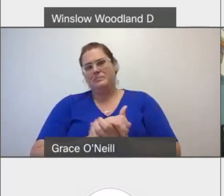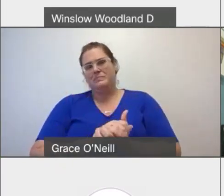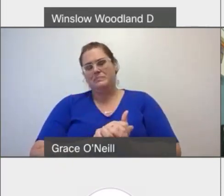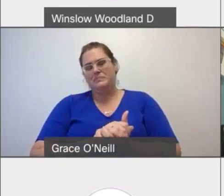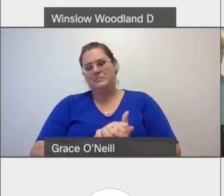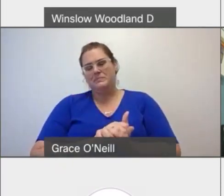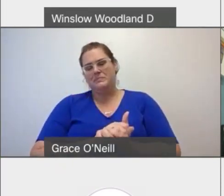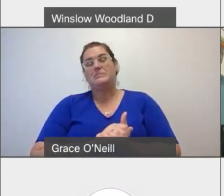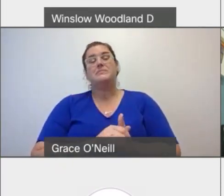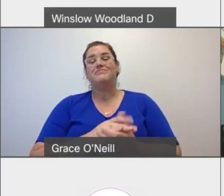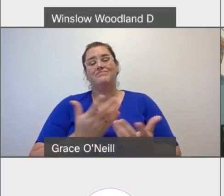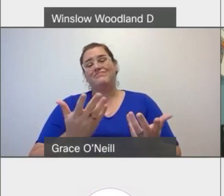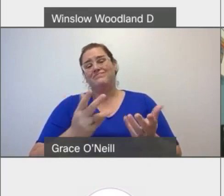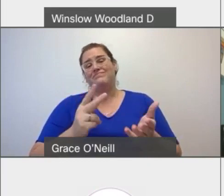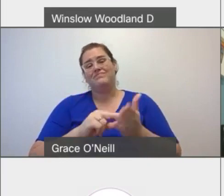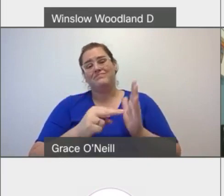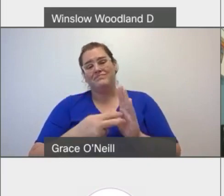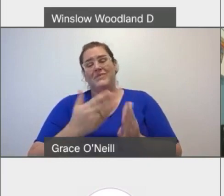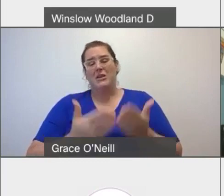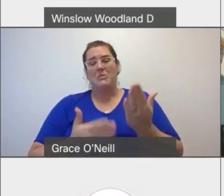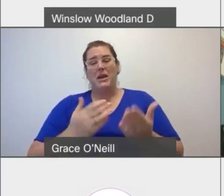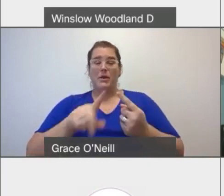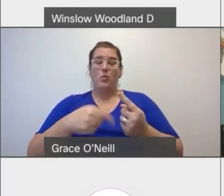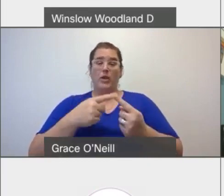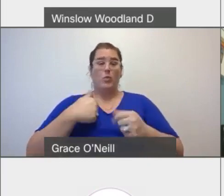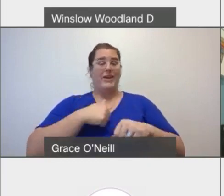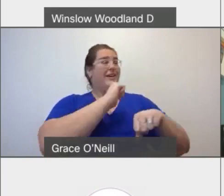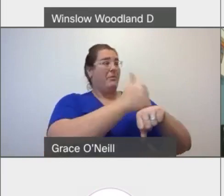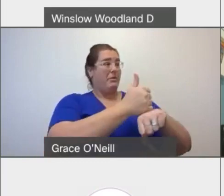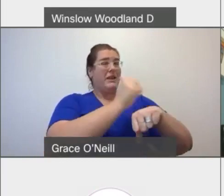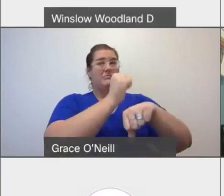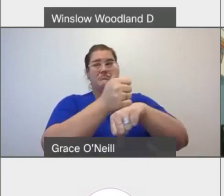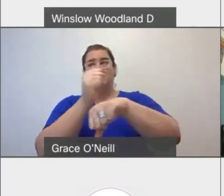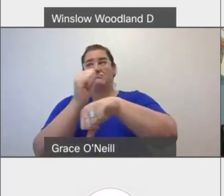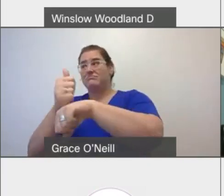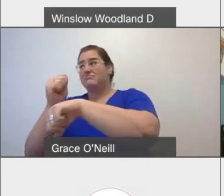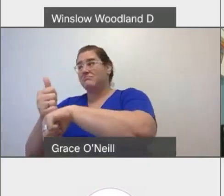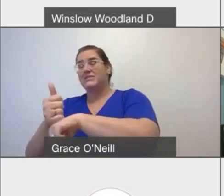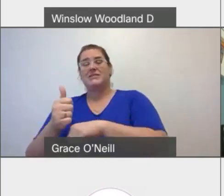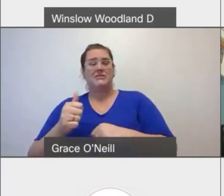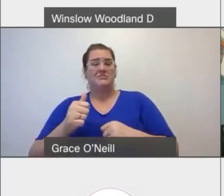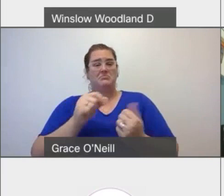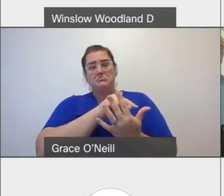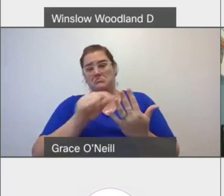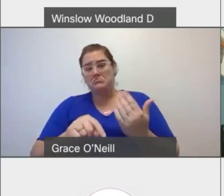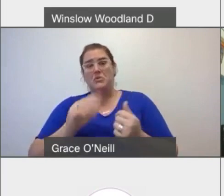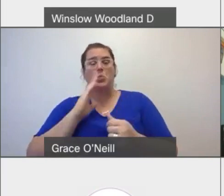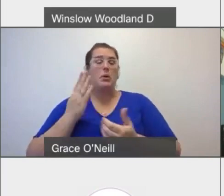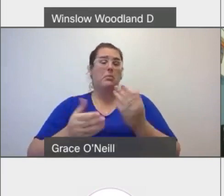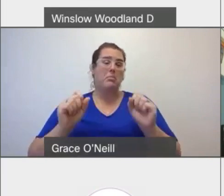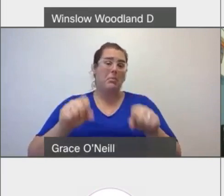it may be as implementation moves forward that things will change, but